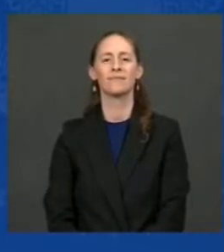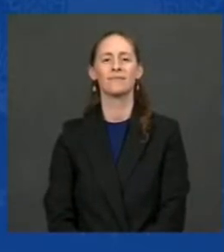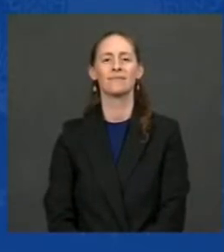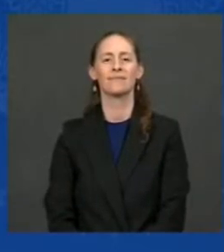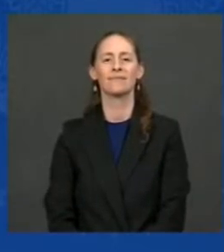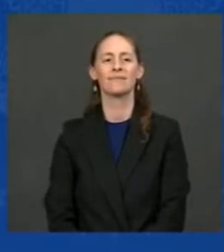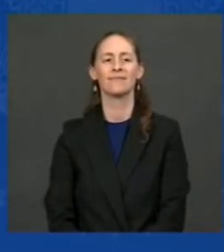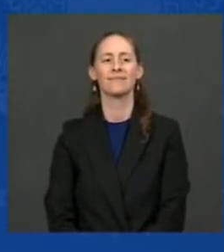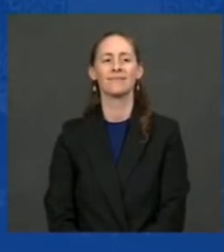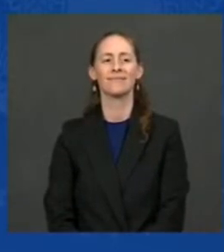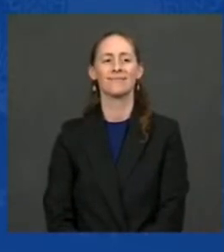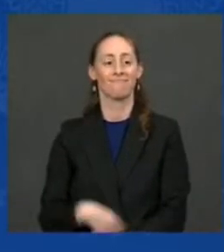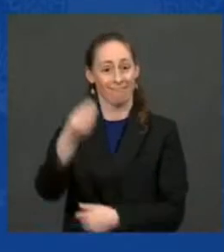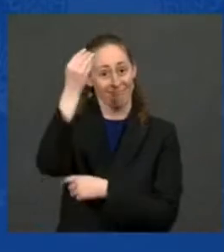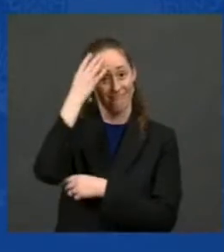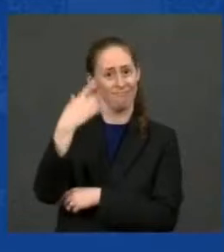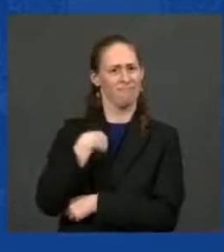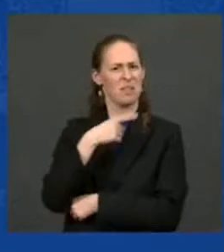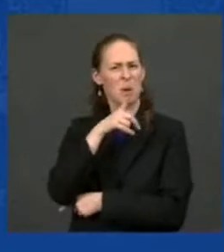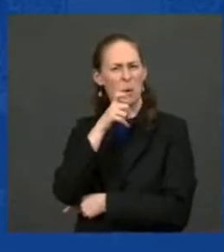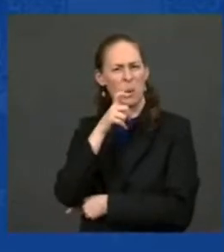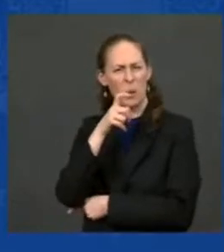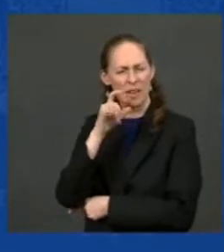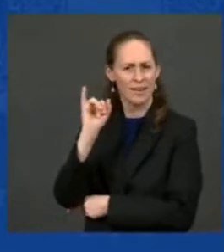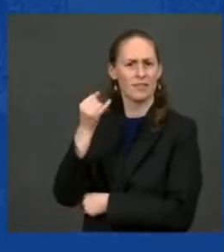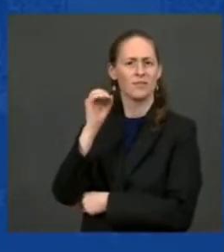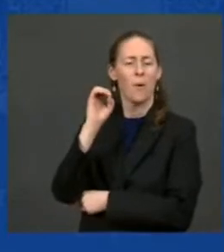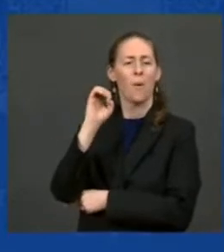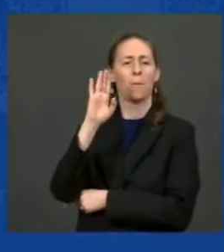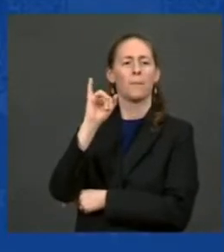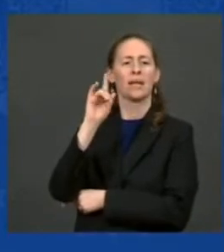My name is Joe Biden. I am Jill Biden's husband.